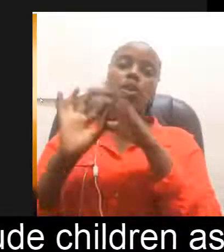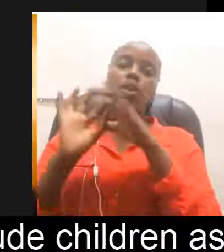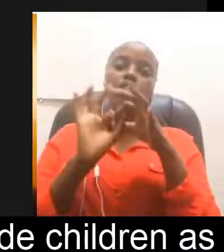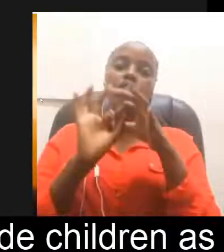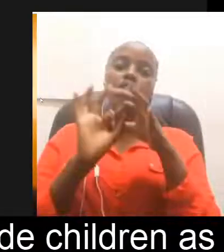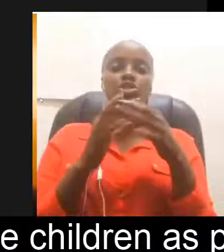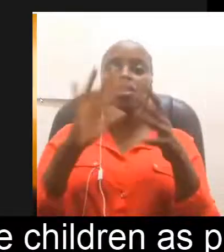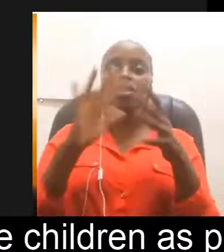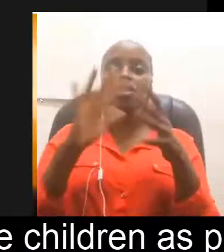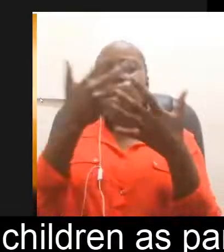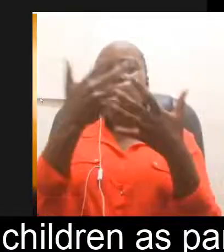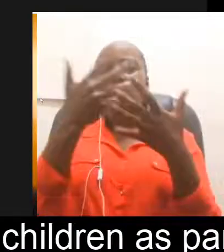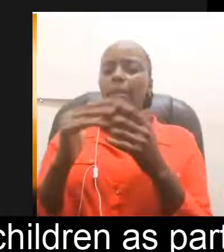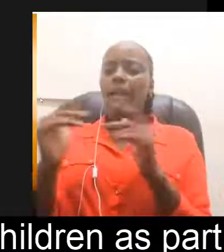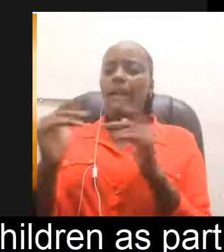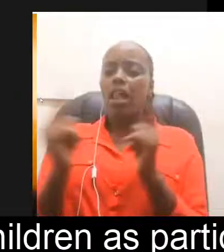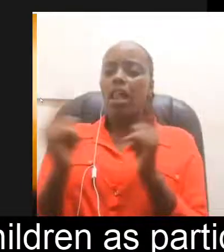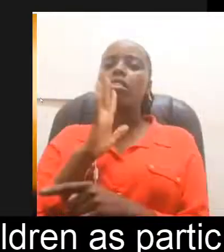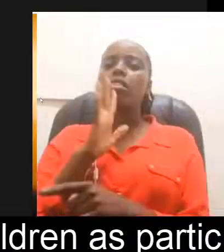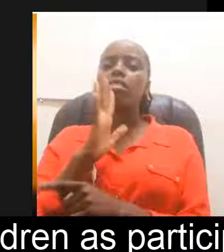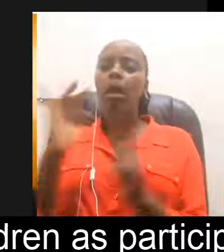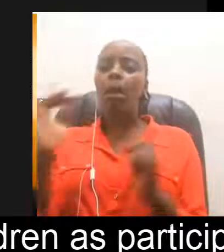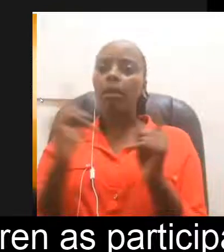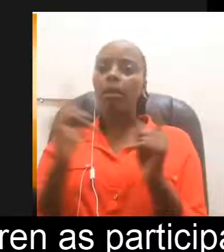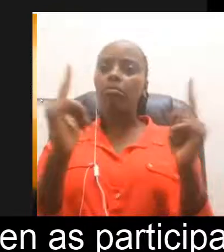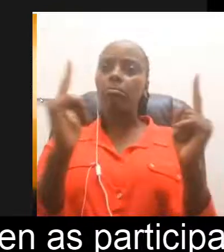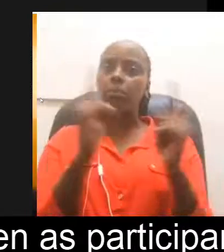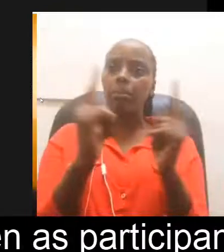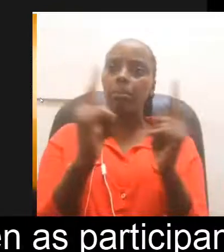a brief on,